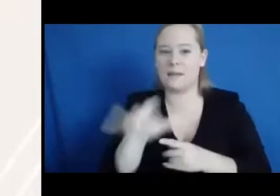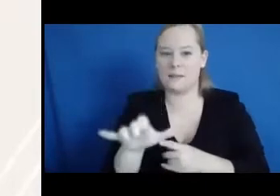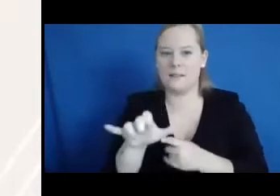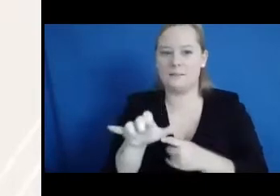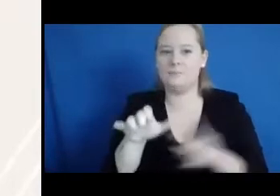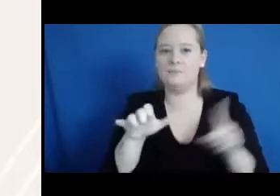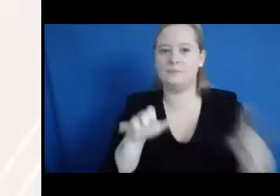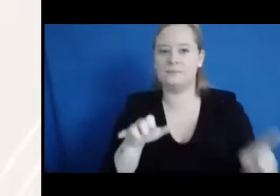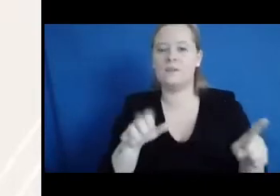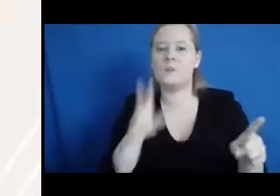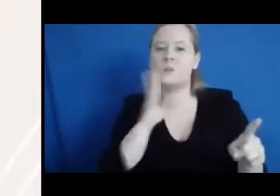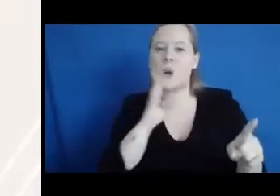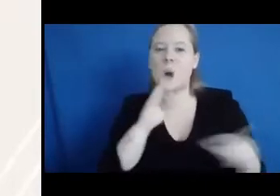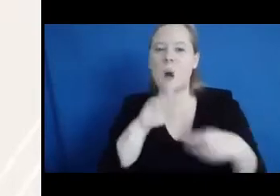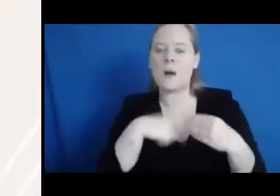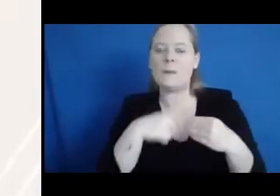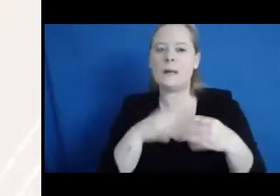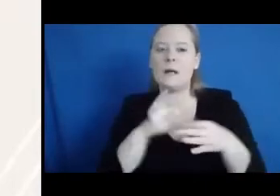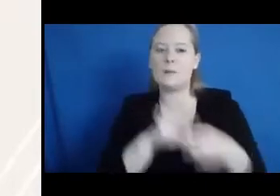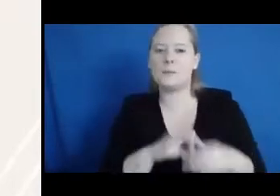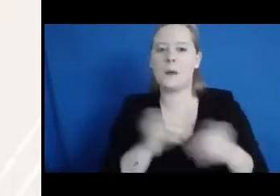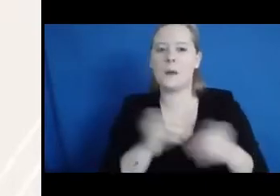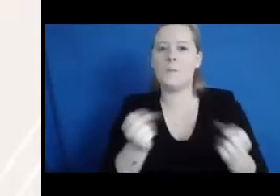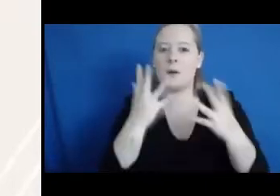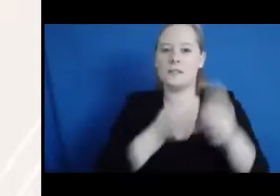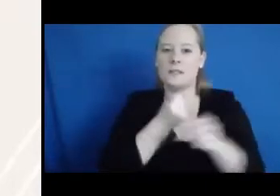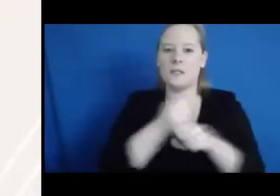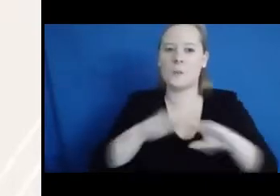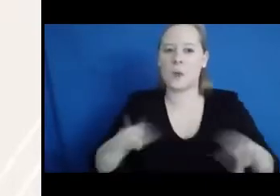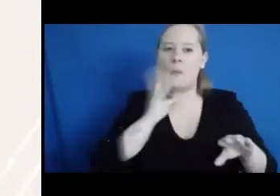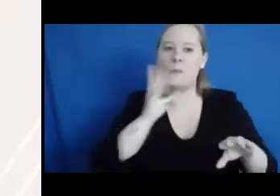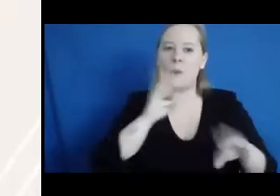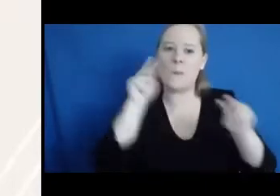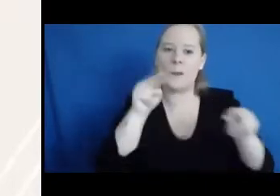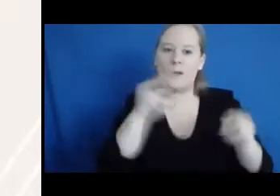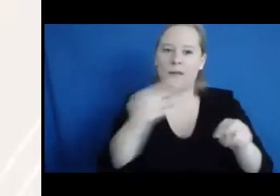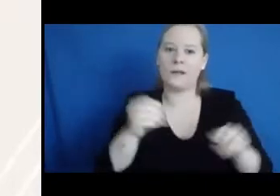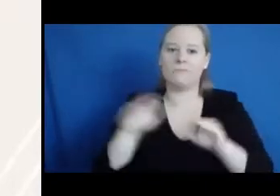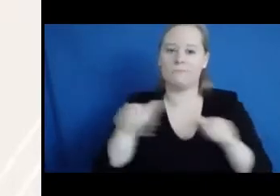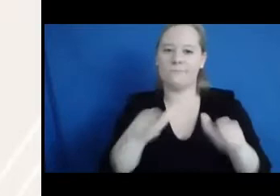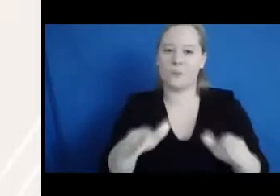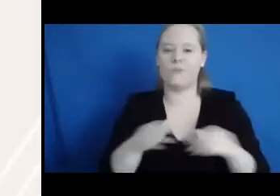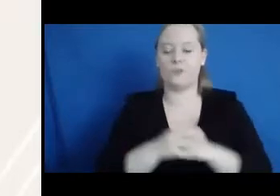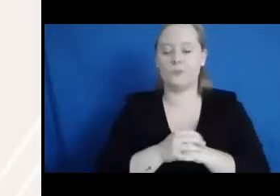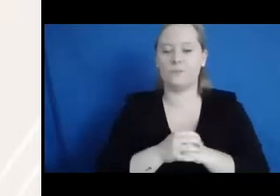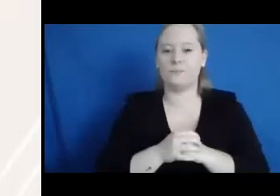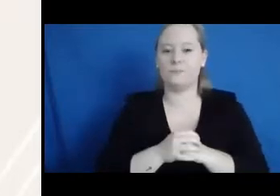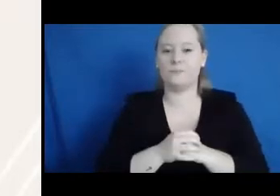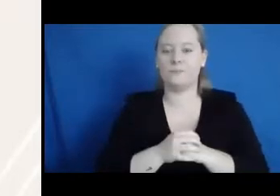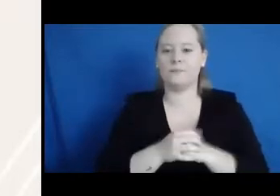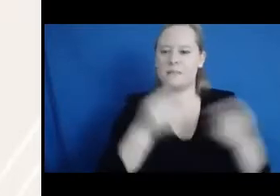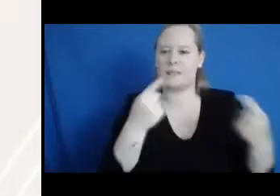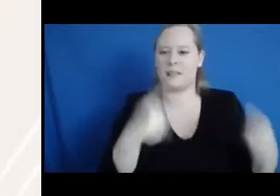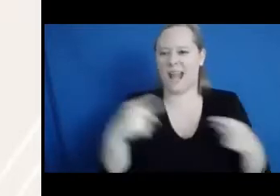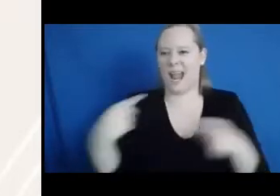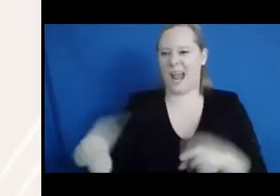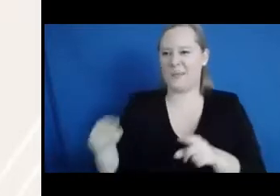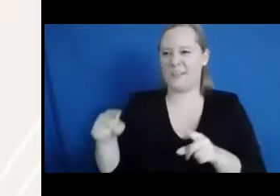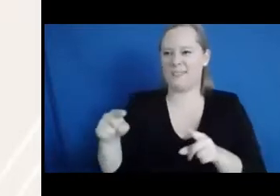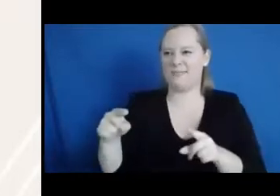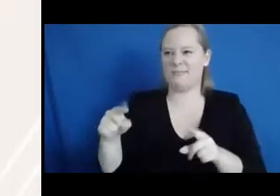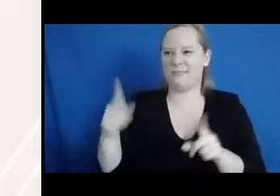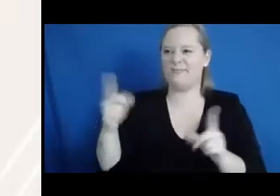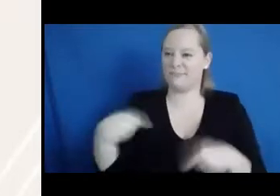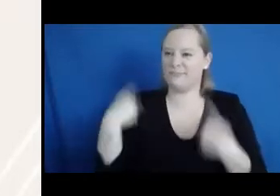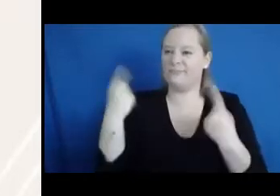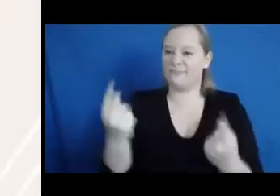talk about multi-year groundwater monitoring along the Animas River that has been going on through the New Mexico Bureau